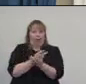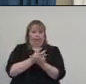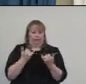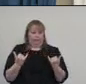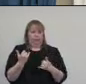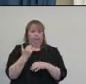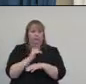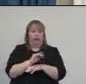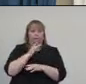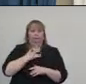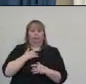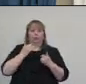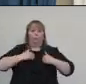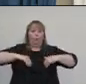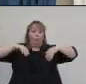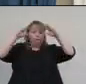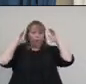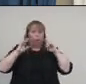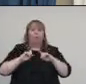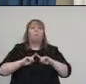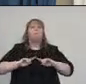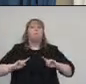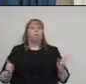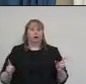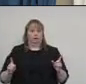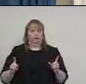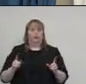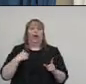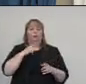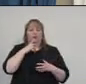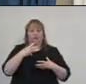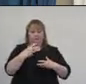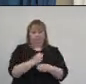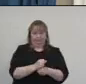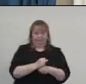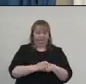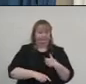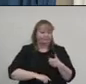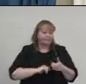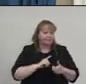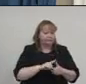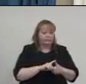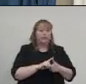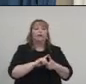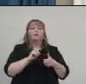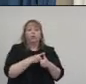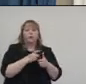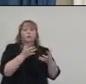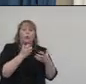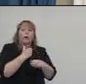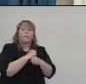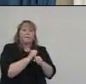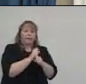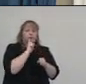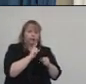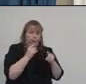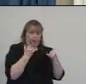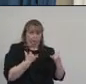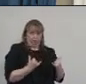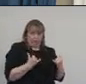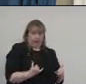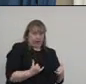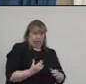this that required so much contact tracing. We are working with some of our business industry partners who have offered up some of their